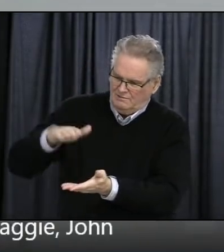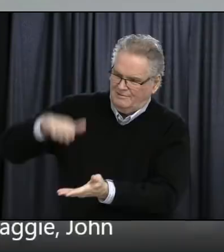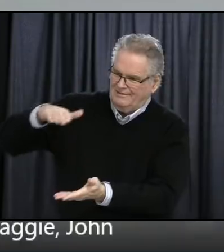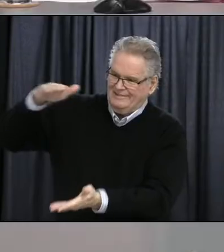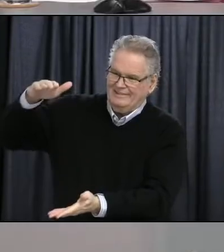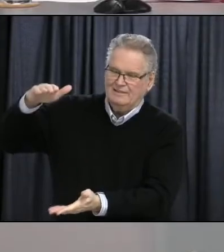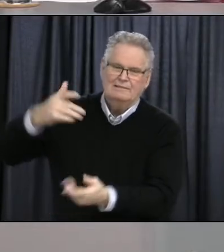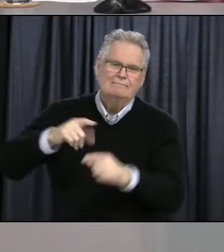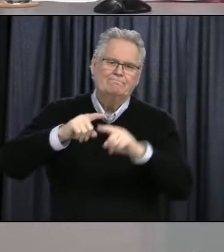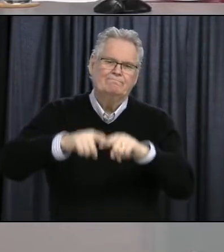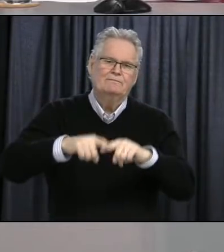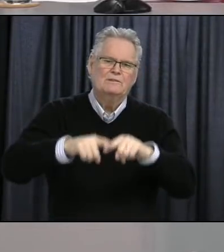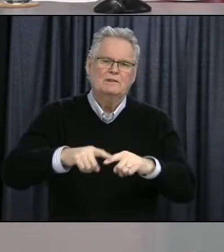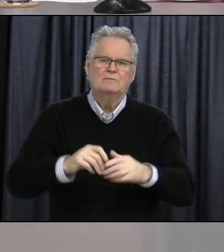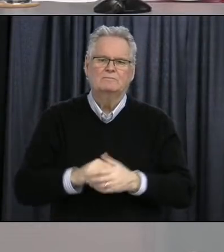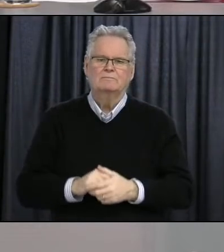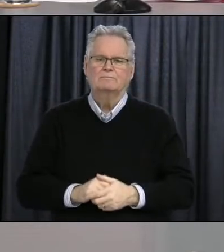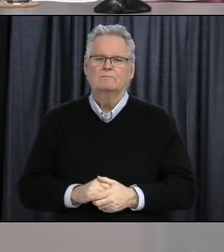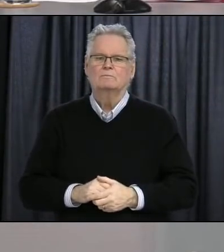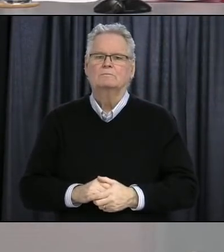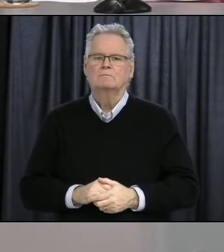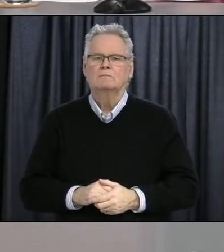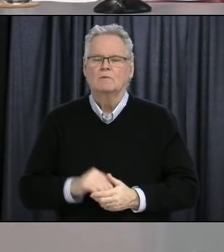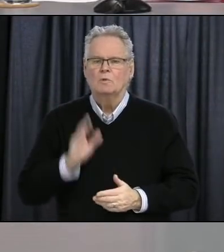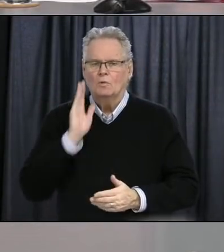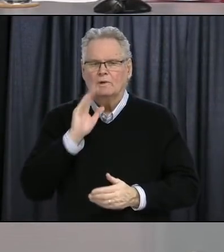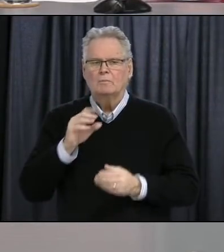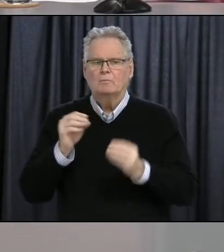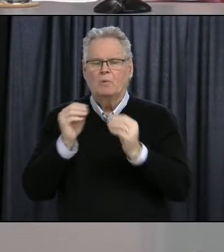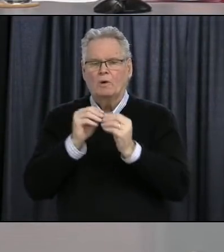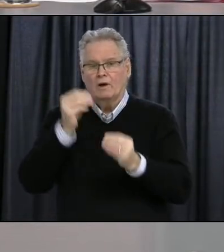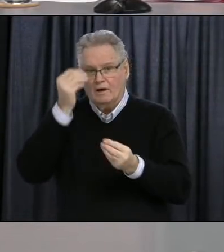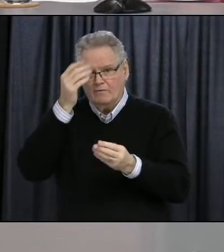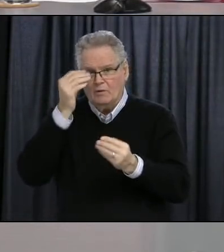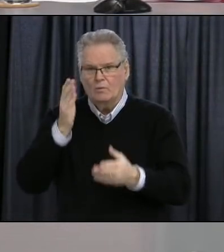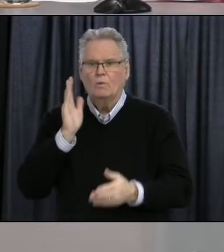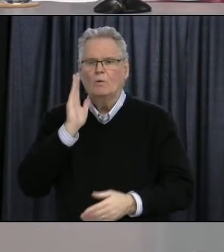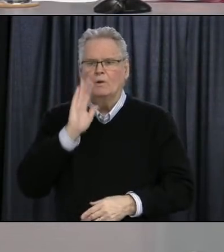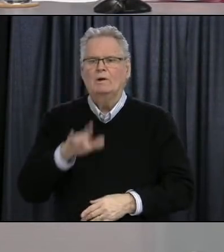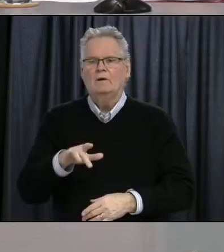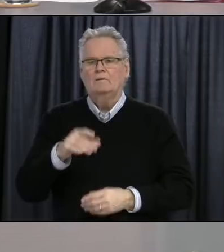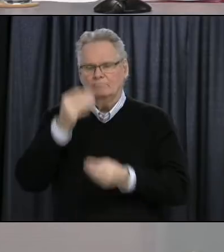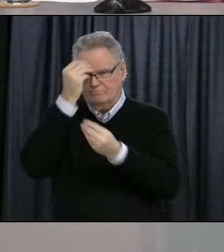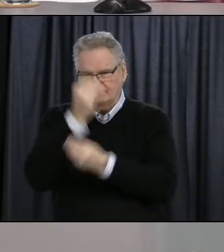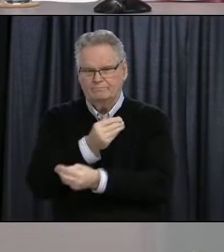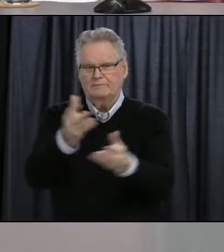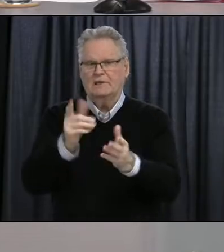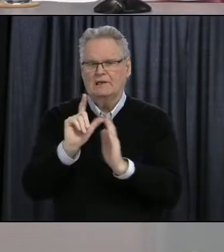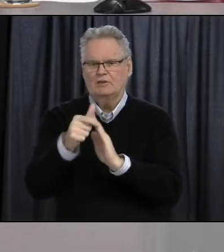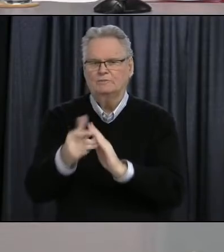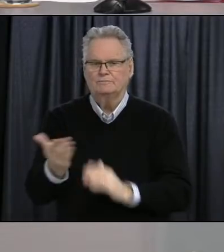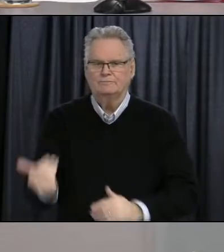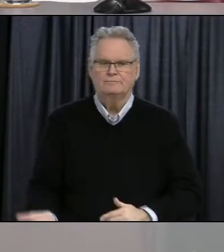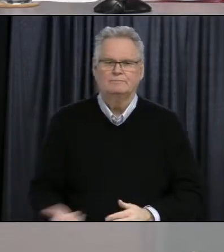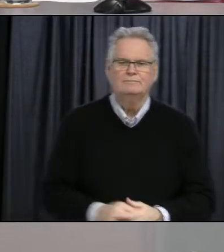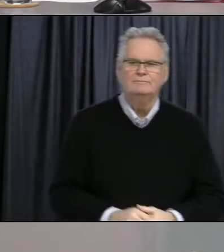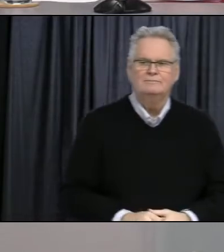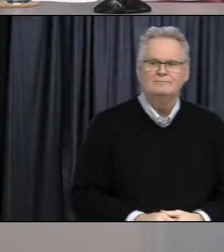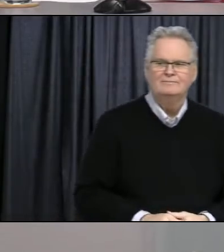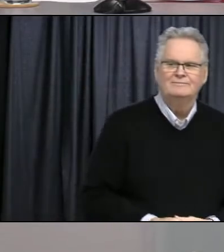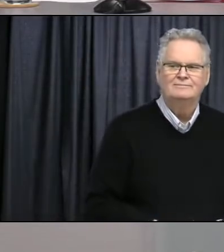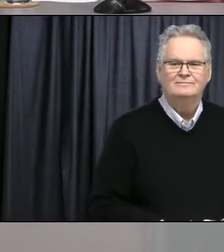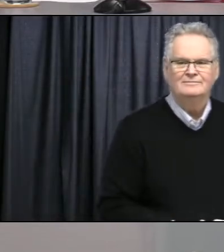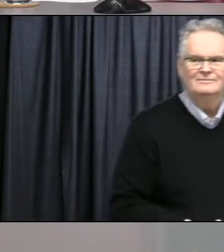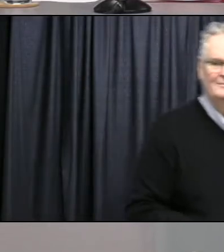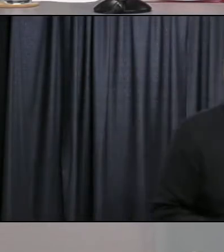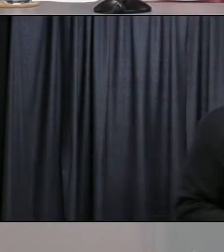Thanks. Our next questions are from Kellyanne Roberts with NTV. Please go ahead. Thank you. Premier, new